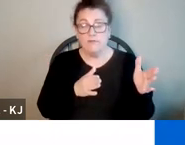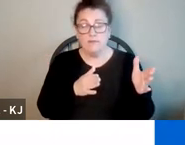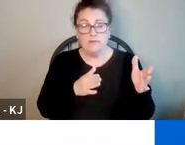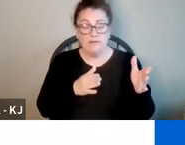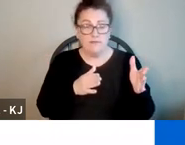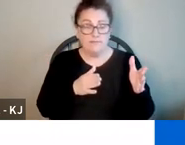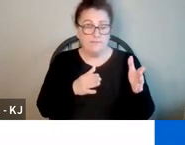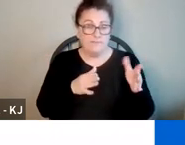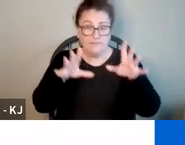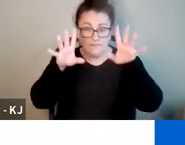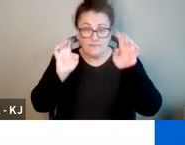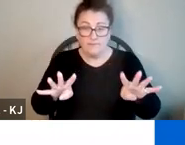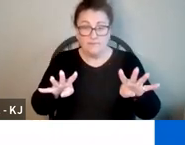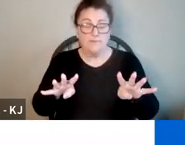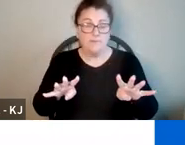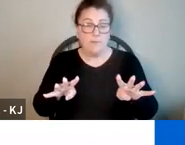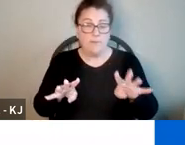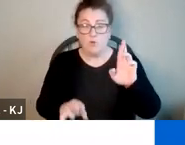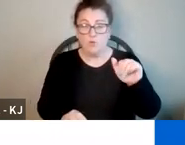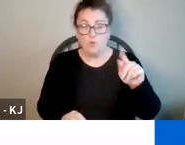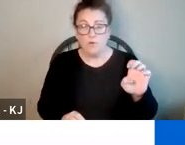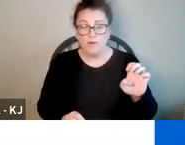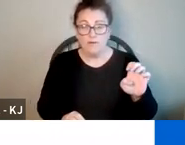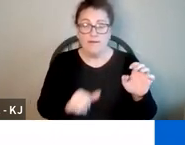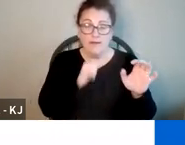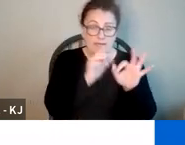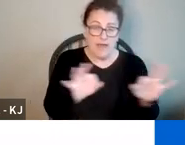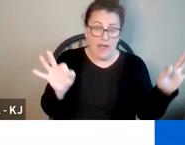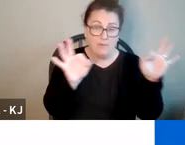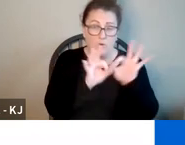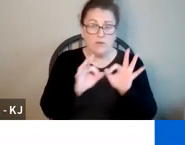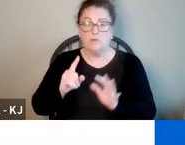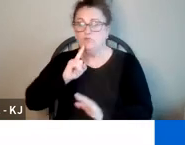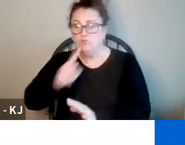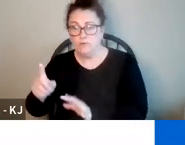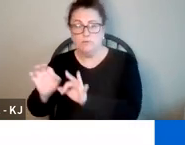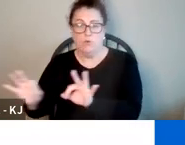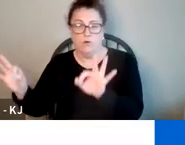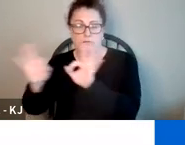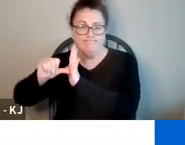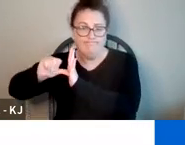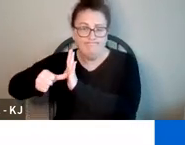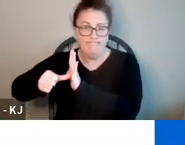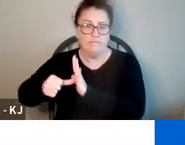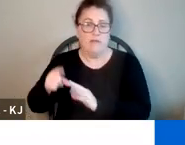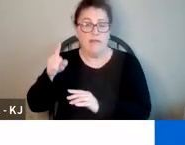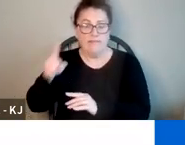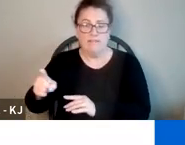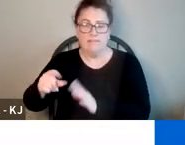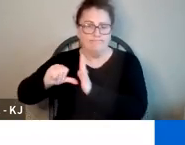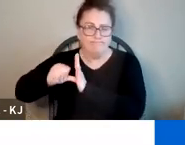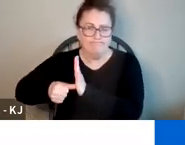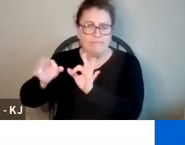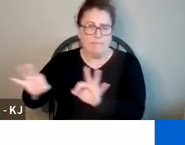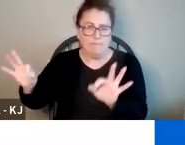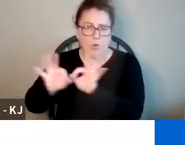to rate from not important to very important. These are the very important and important